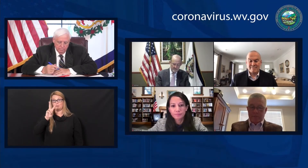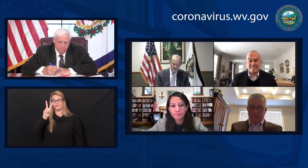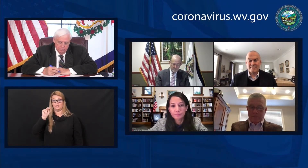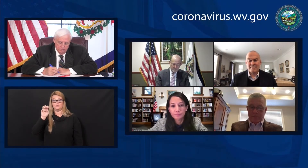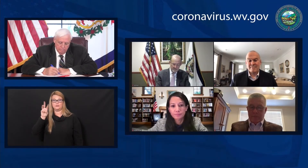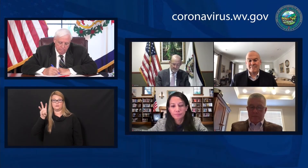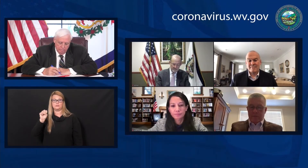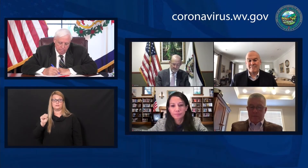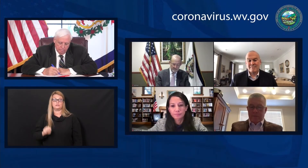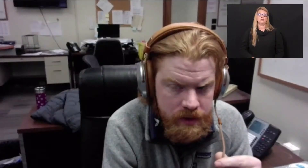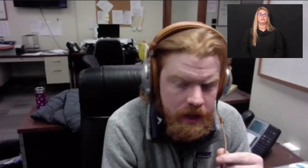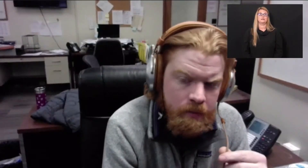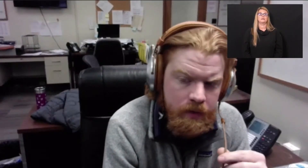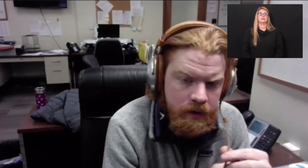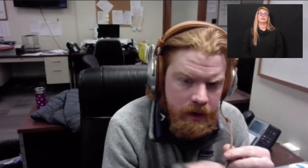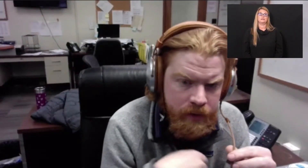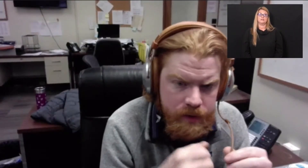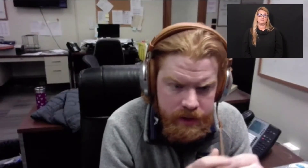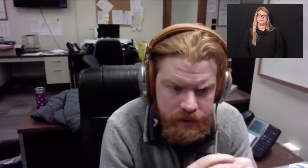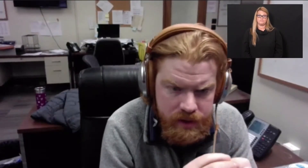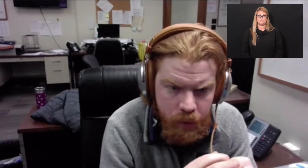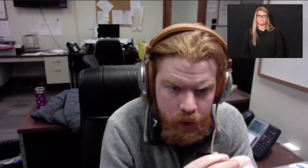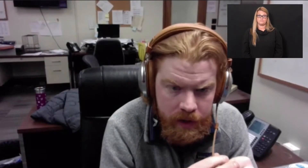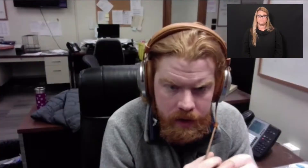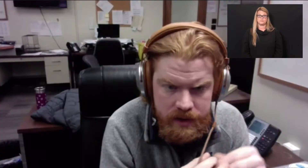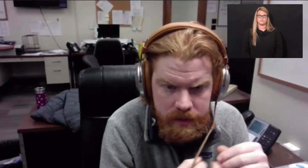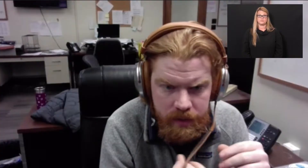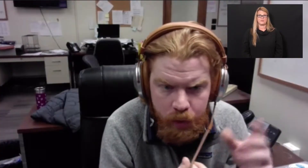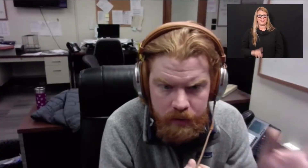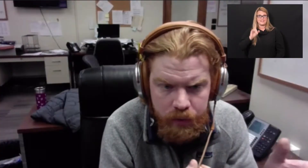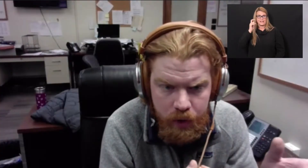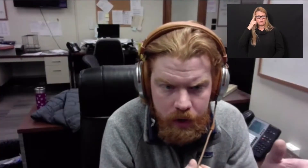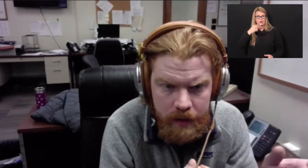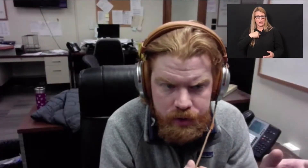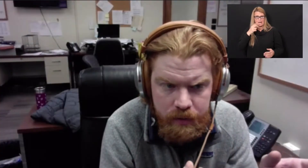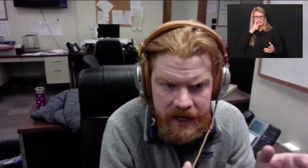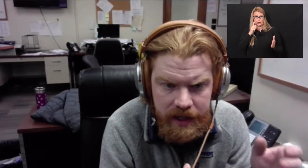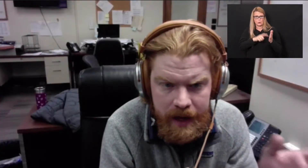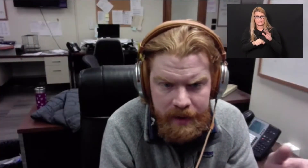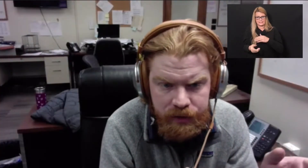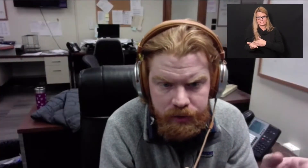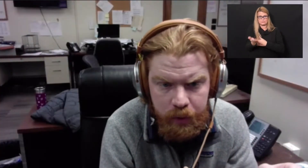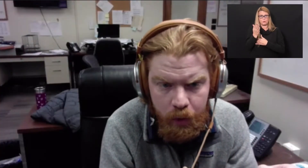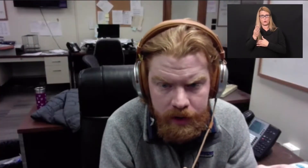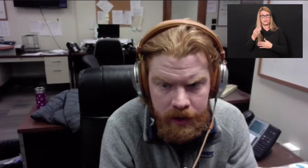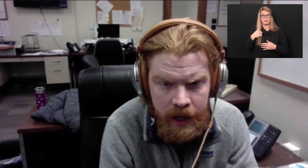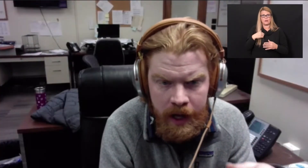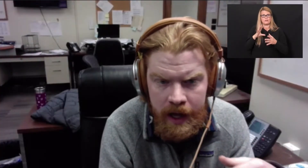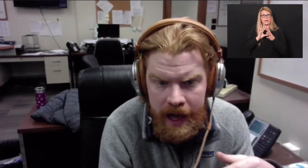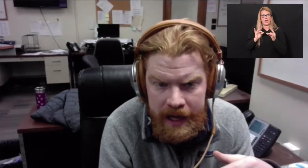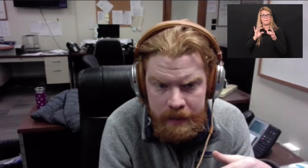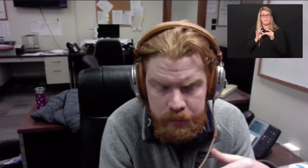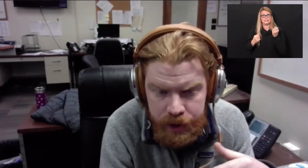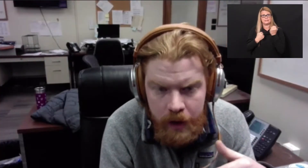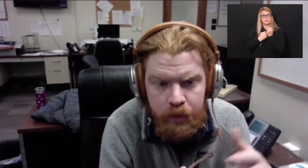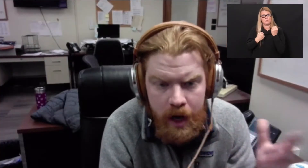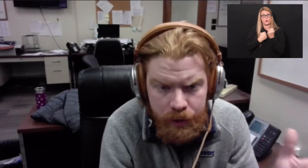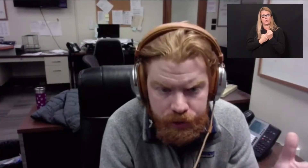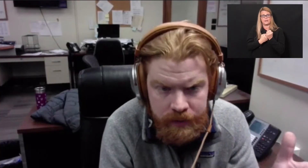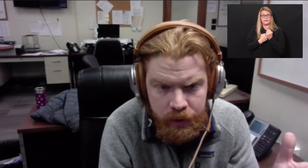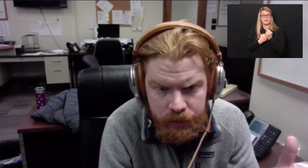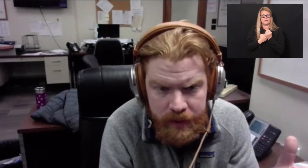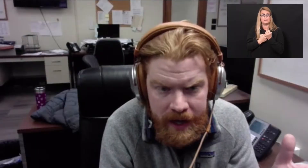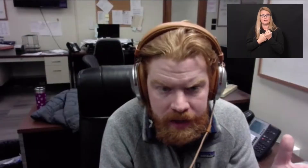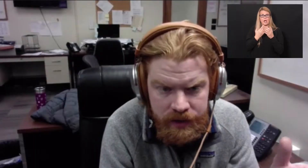is Charles Young with WV News. Governor, so I know this morning on some of the morning programs, you made comments supporting a